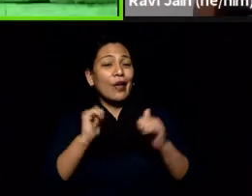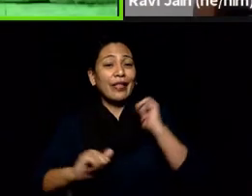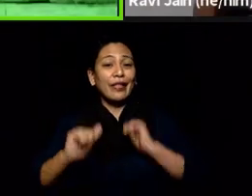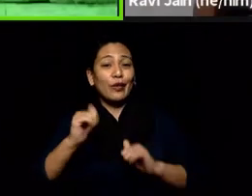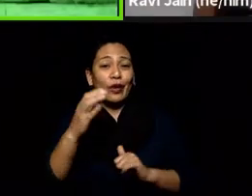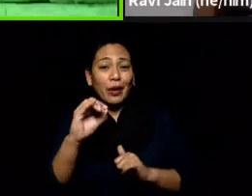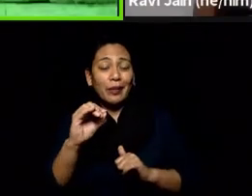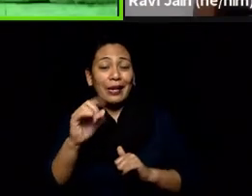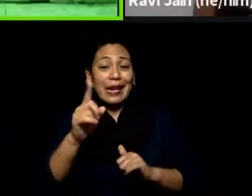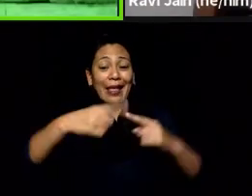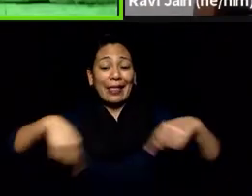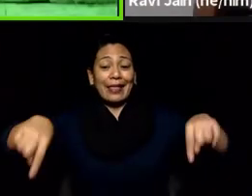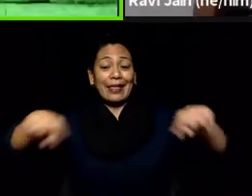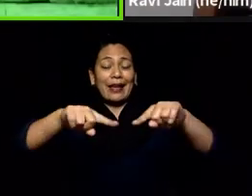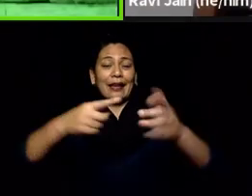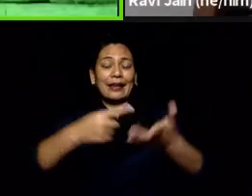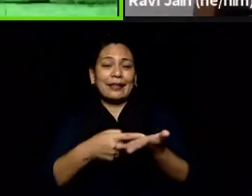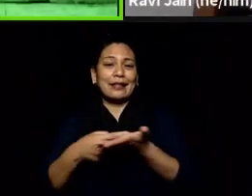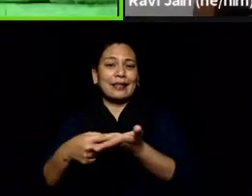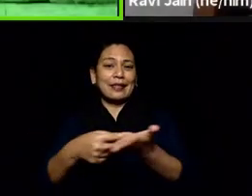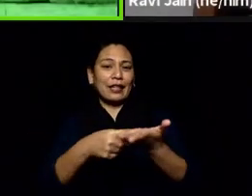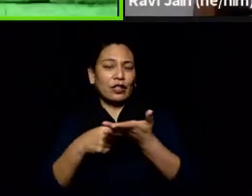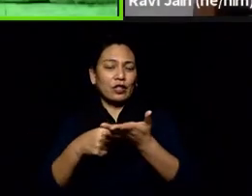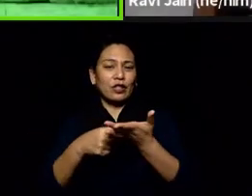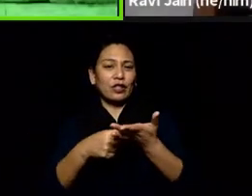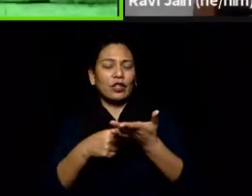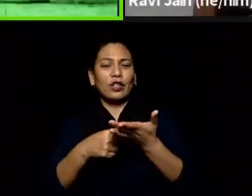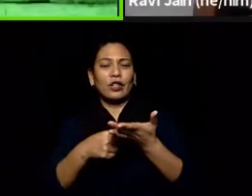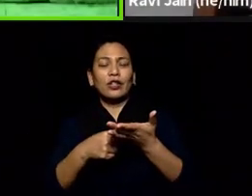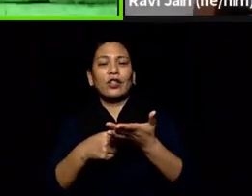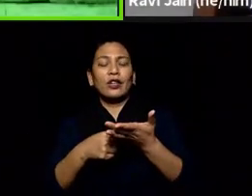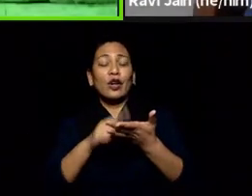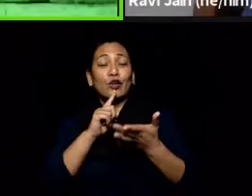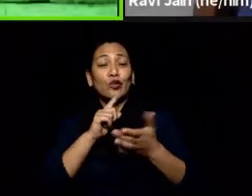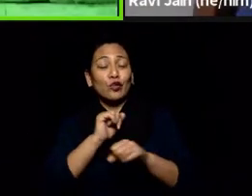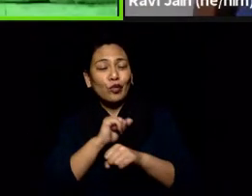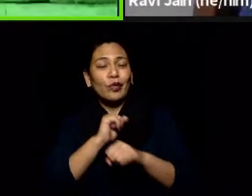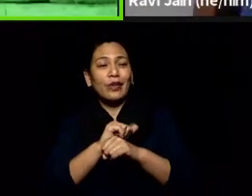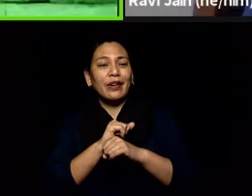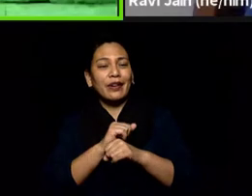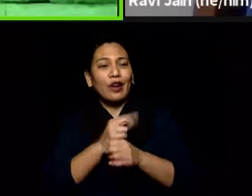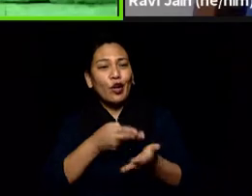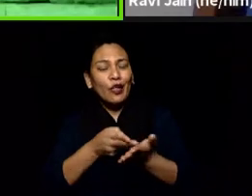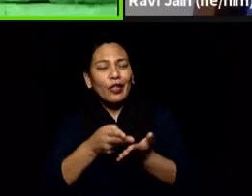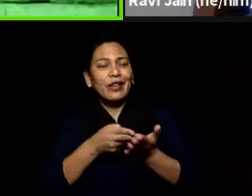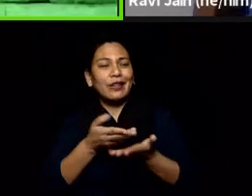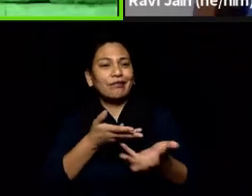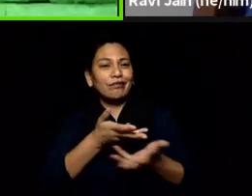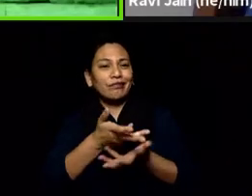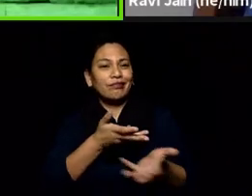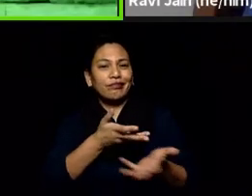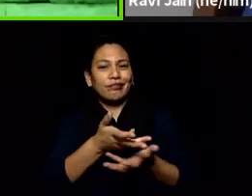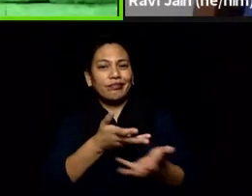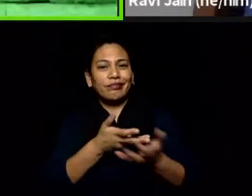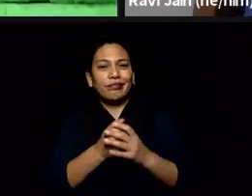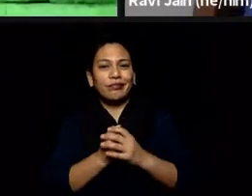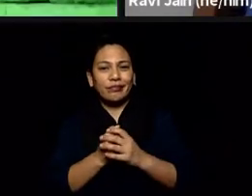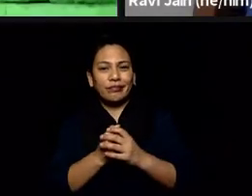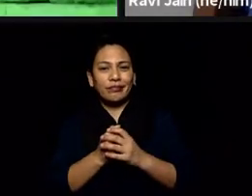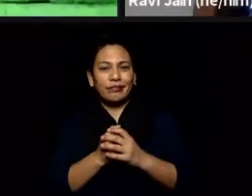companies where there's a real soul-filled exchange, conversation of exchange.